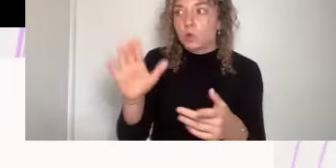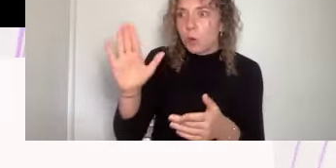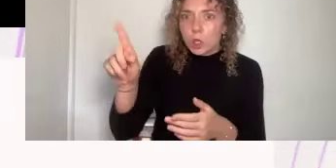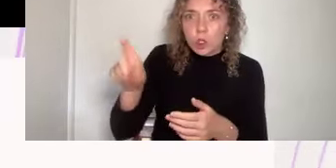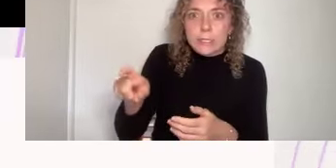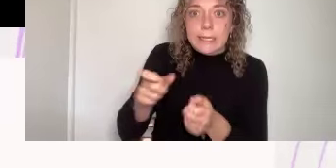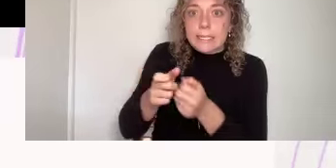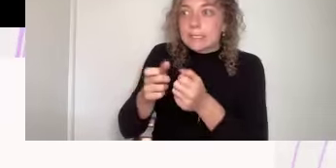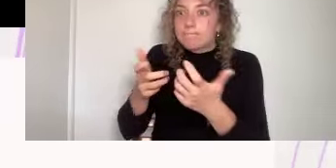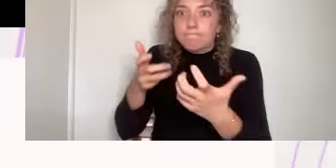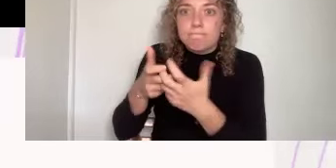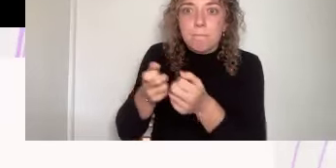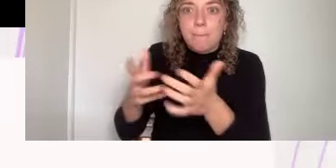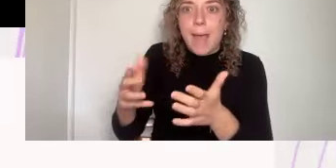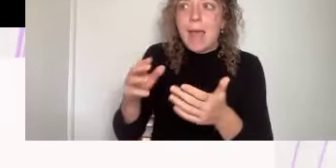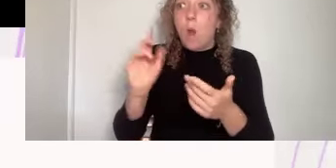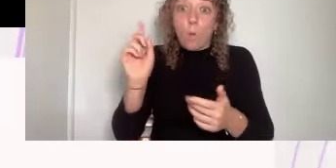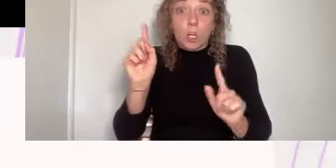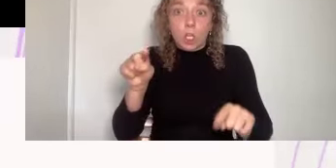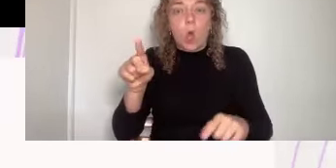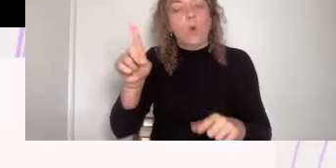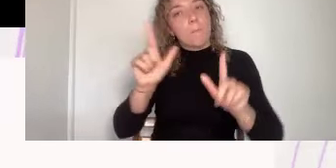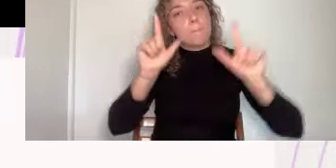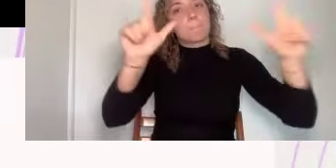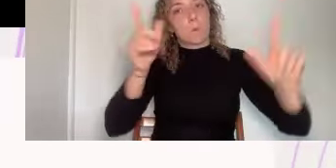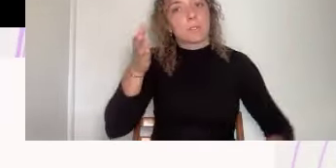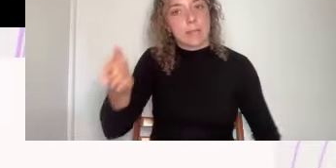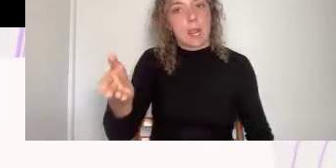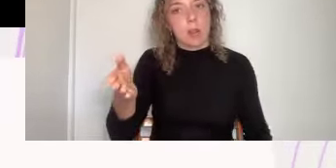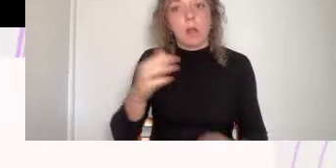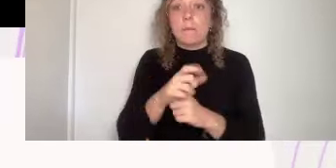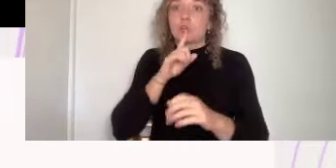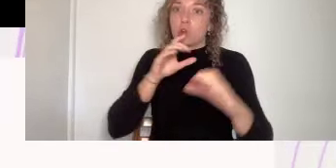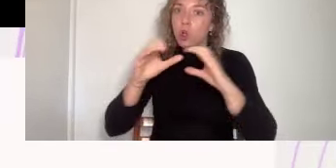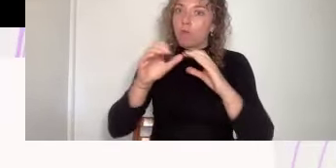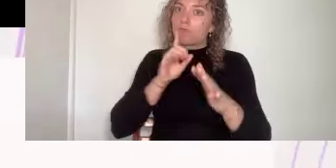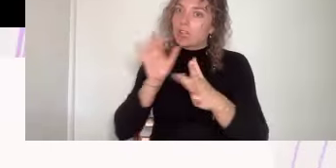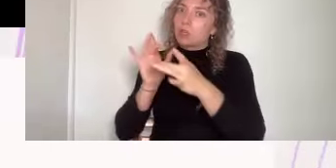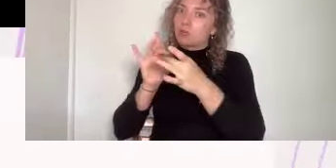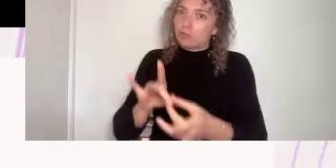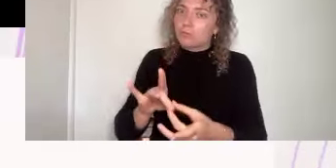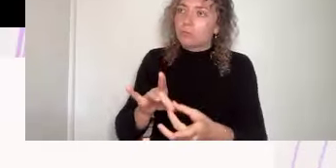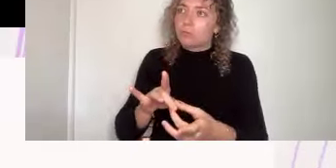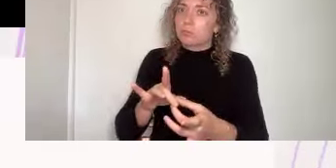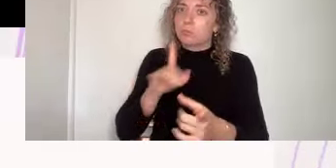met. So just making sure that this conversation stays relevant and a part of